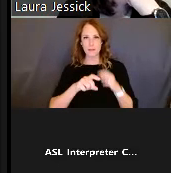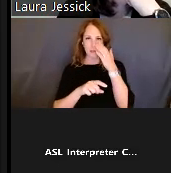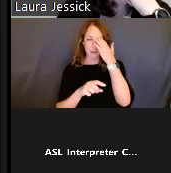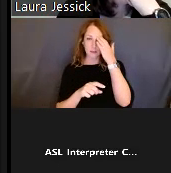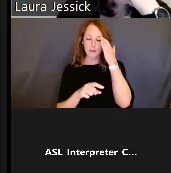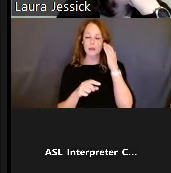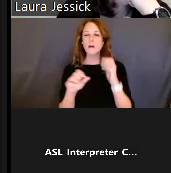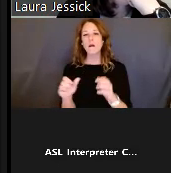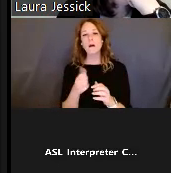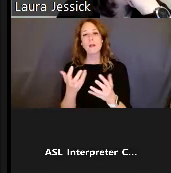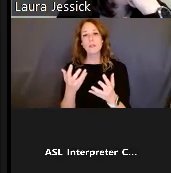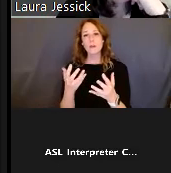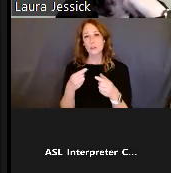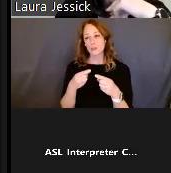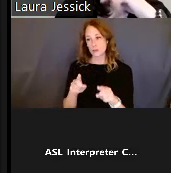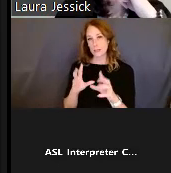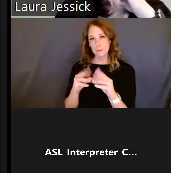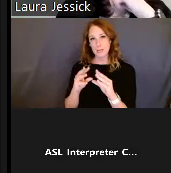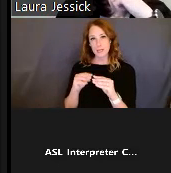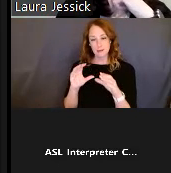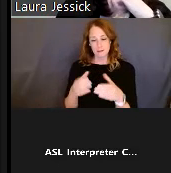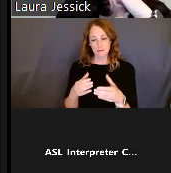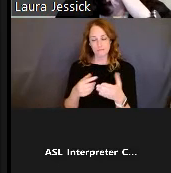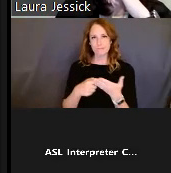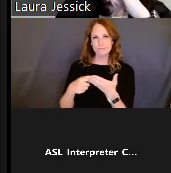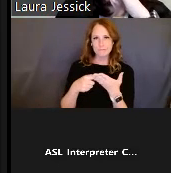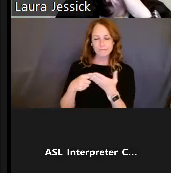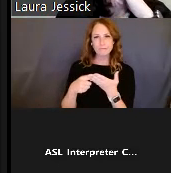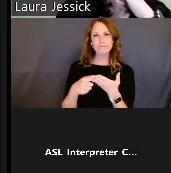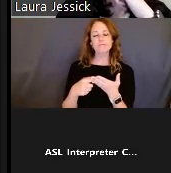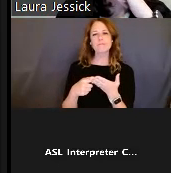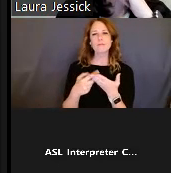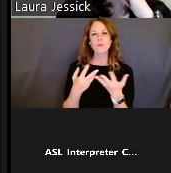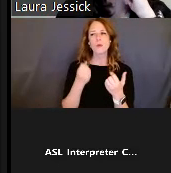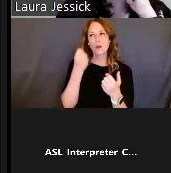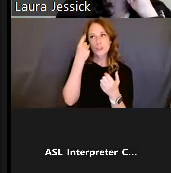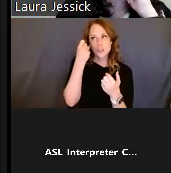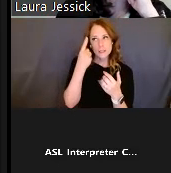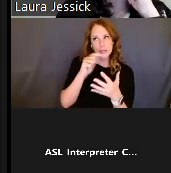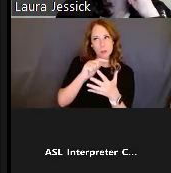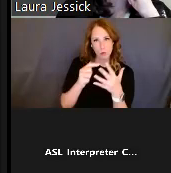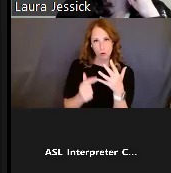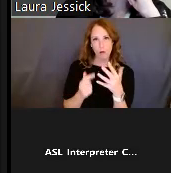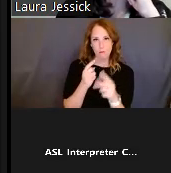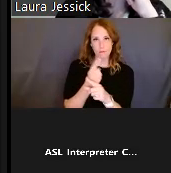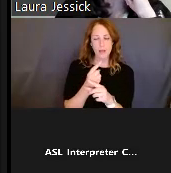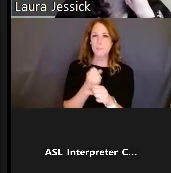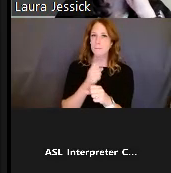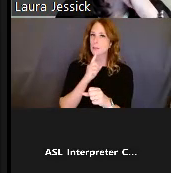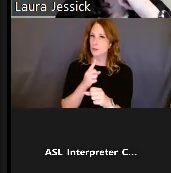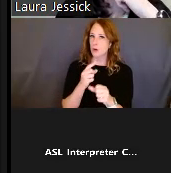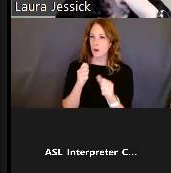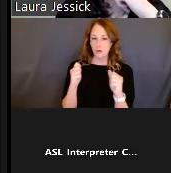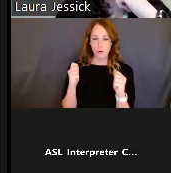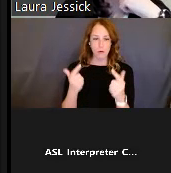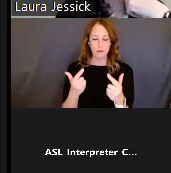to talk about during the SART meetings are getting that understanding of the protocol, right? So making sure that everyone that's